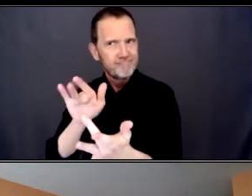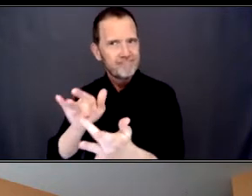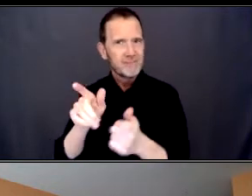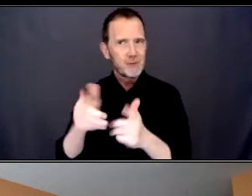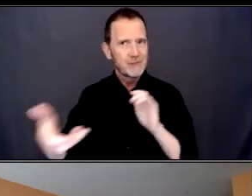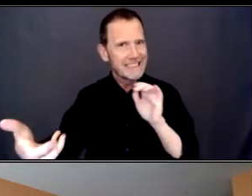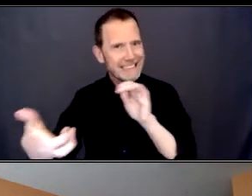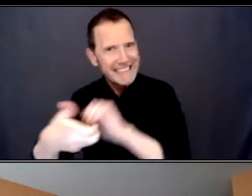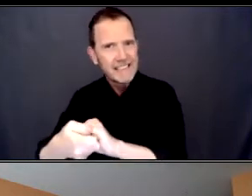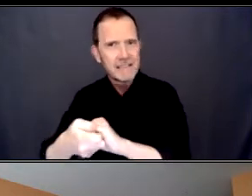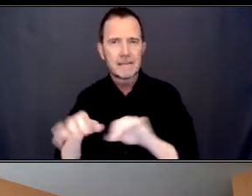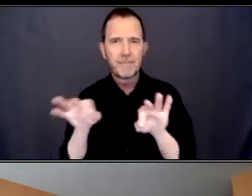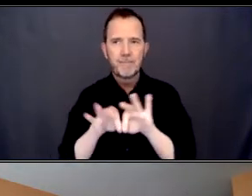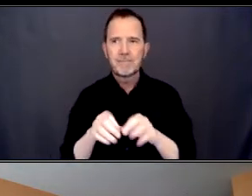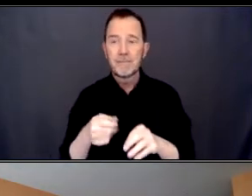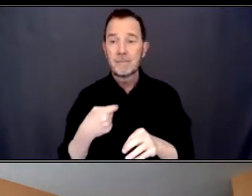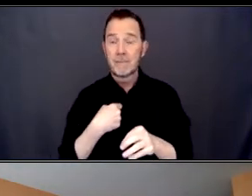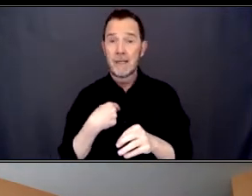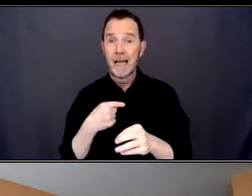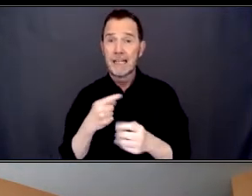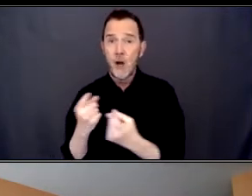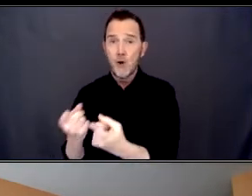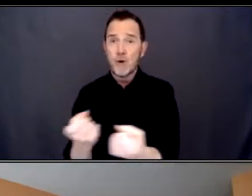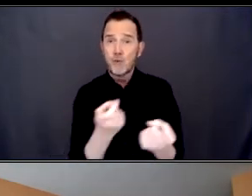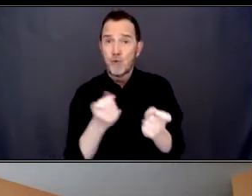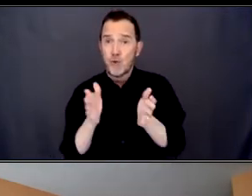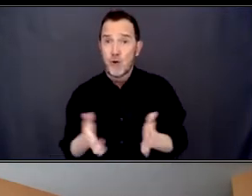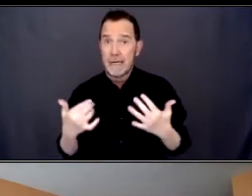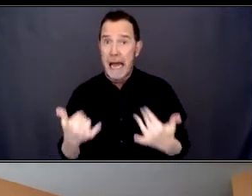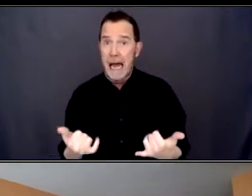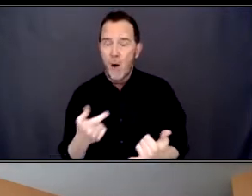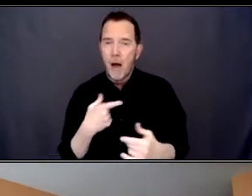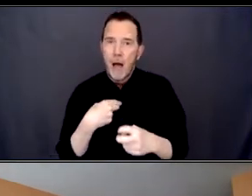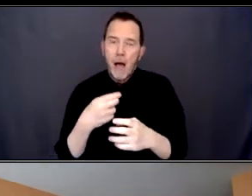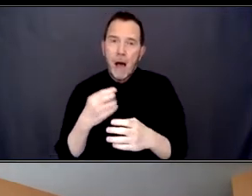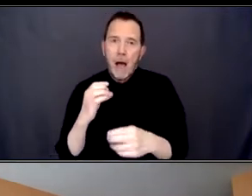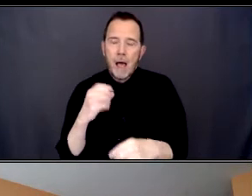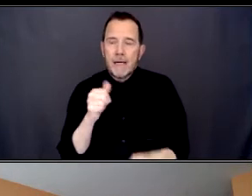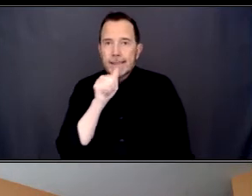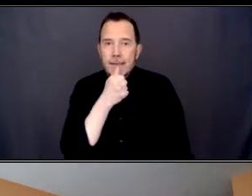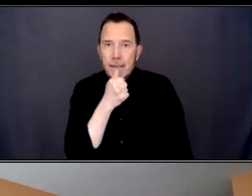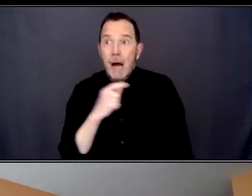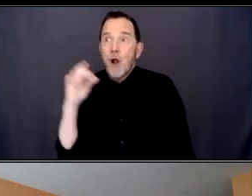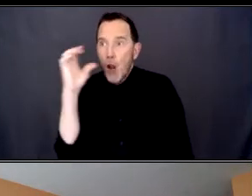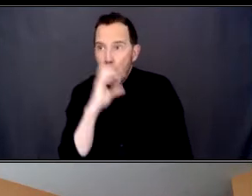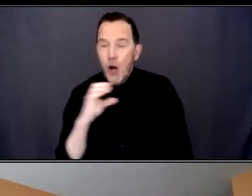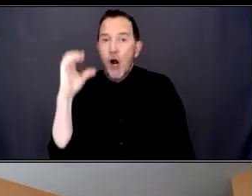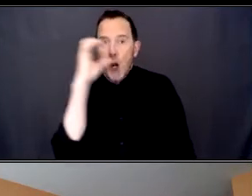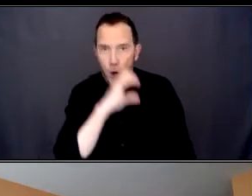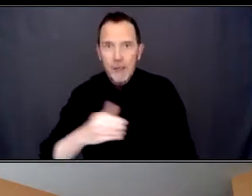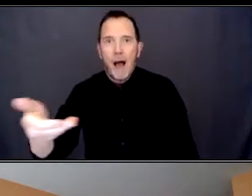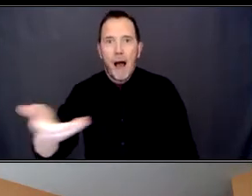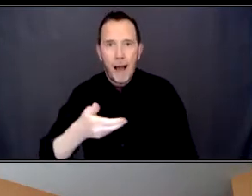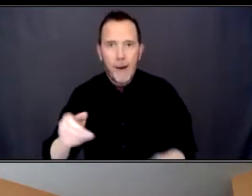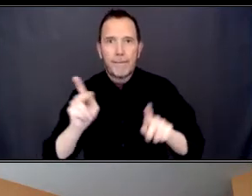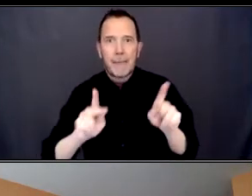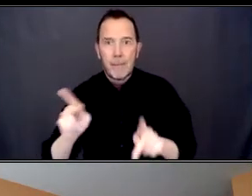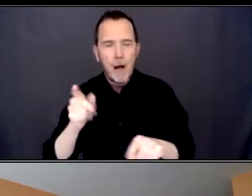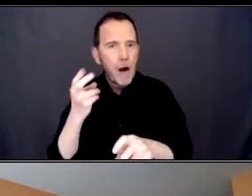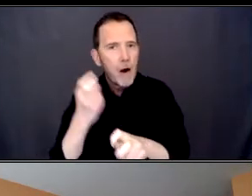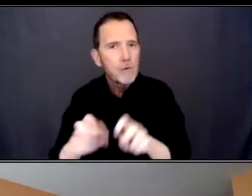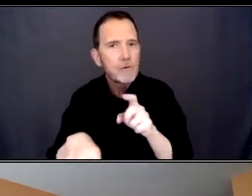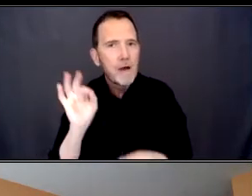a recruiter, it is brutally hard right now to find people. I will guarantee you that a year ago, if you tried to pitch people with disabilities, you may have